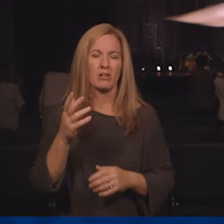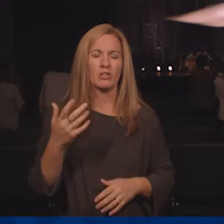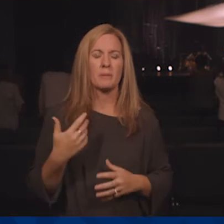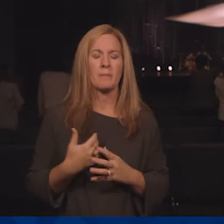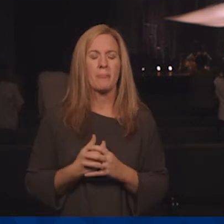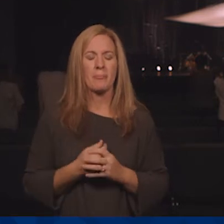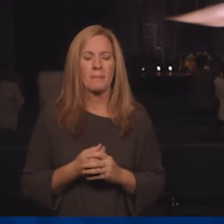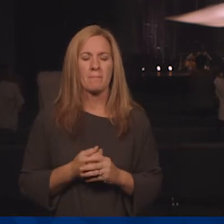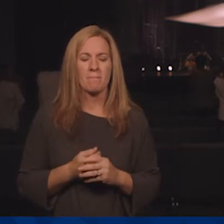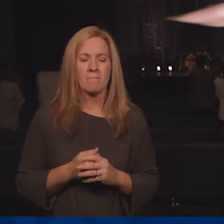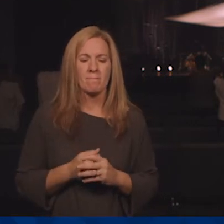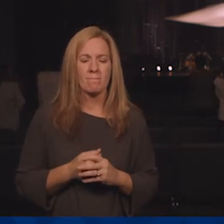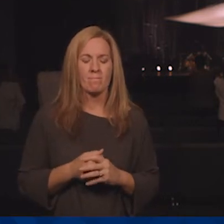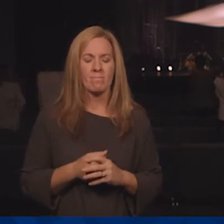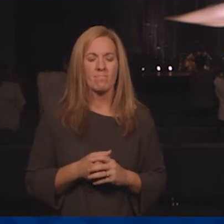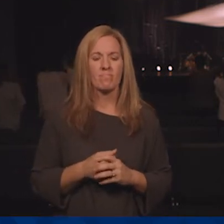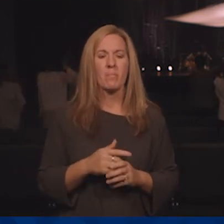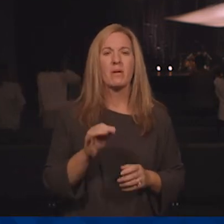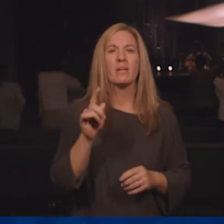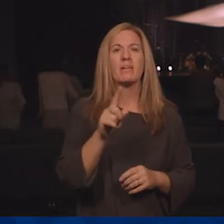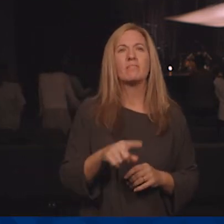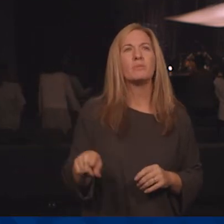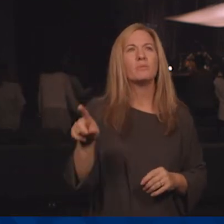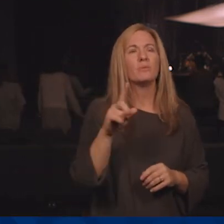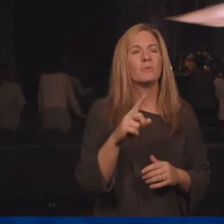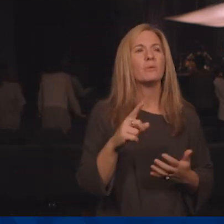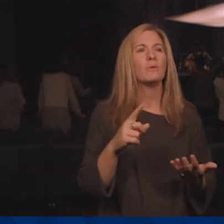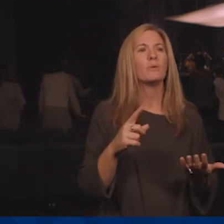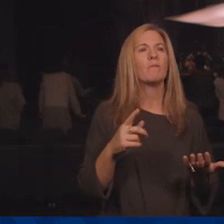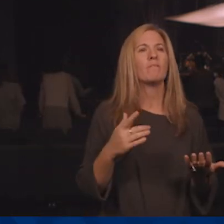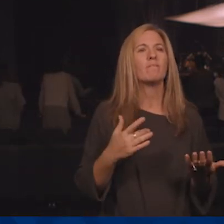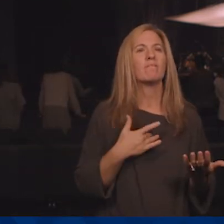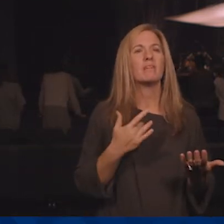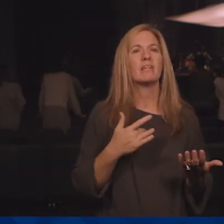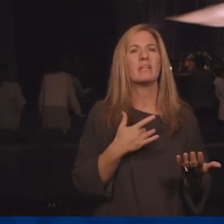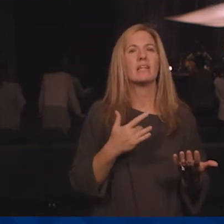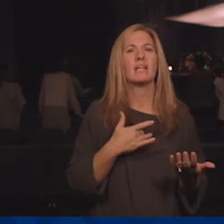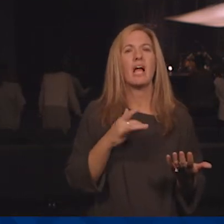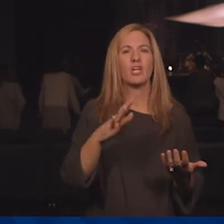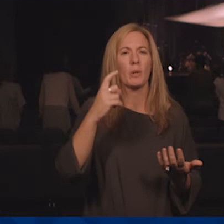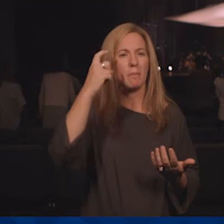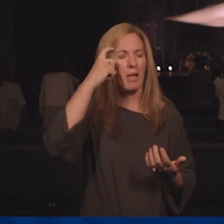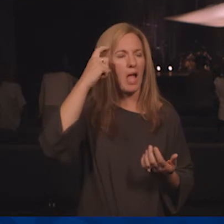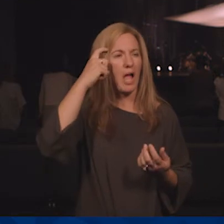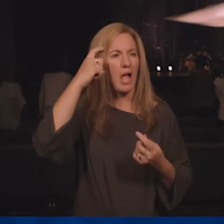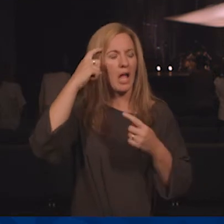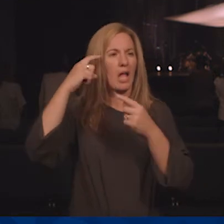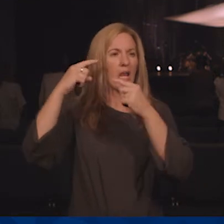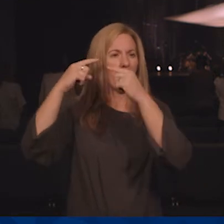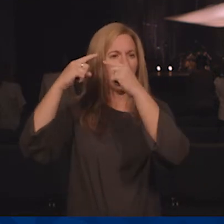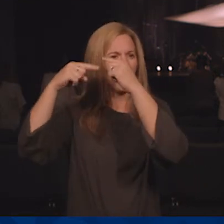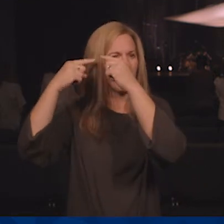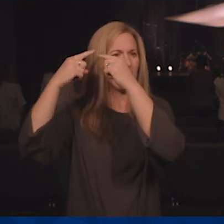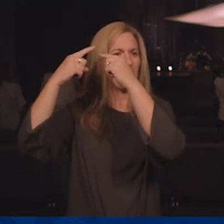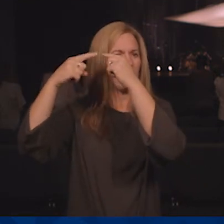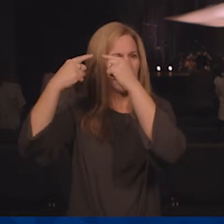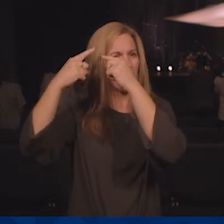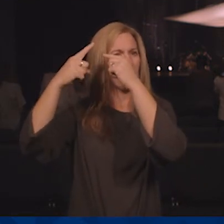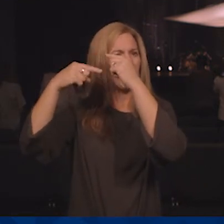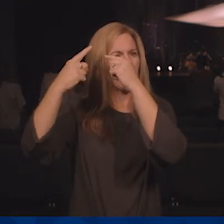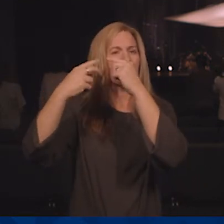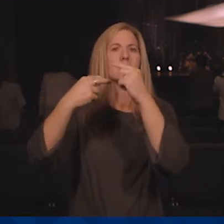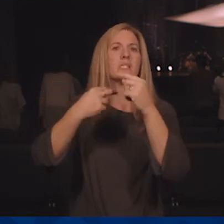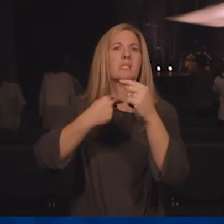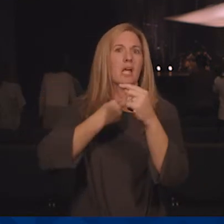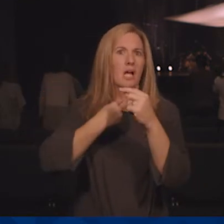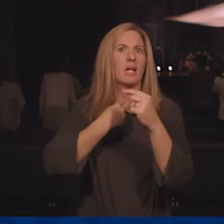if there are those of you who find your minds like stuck in sort of loops, and the loops